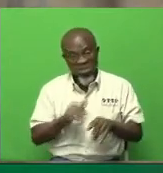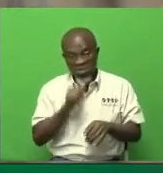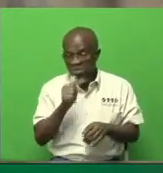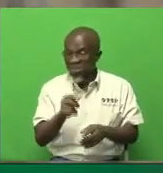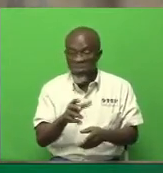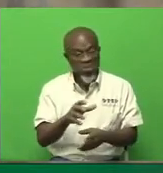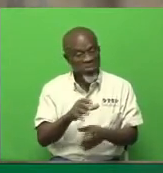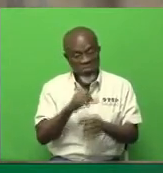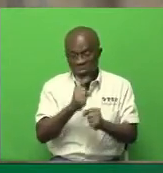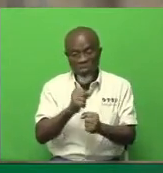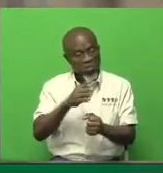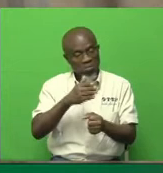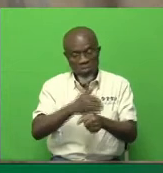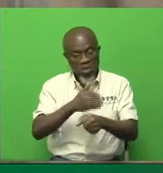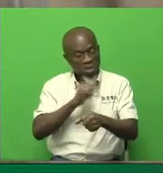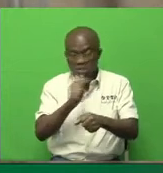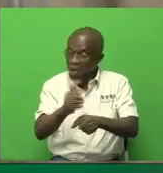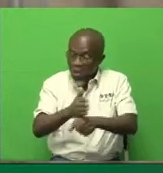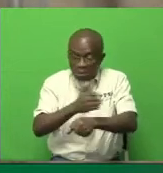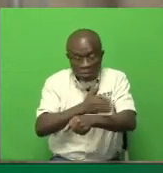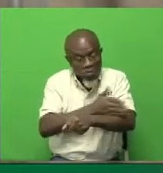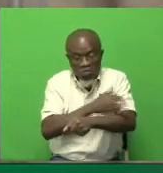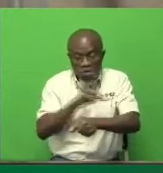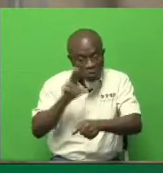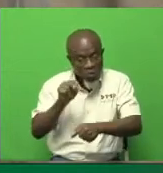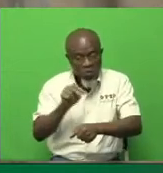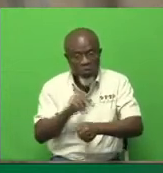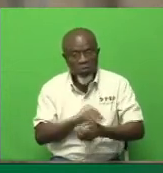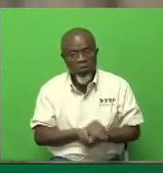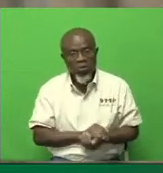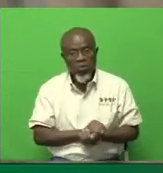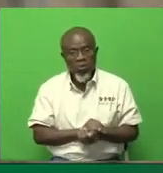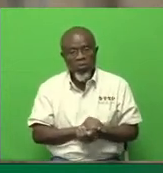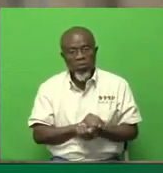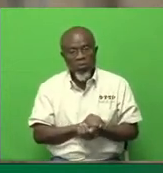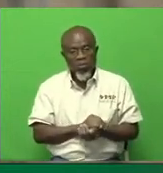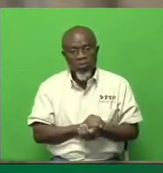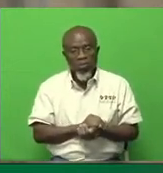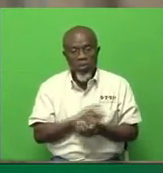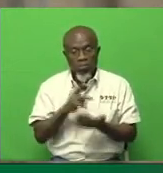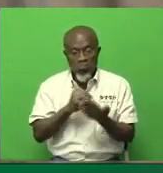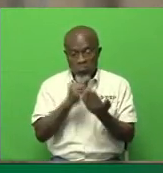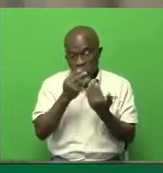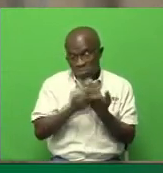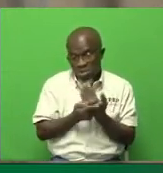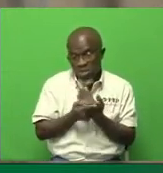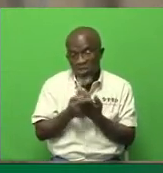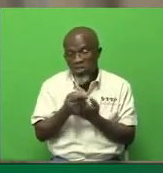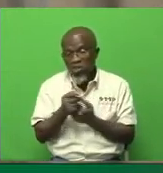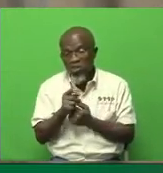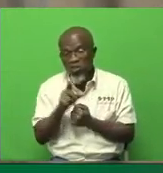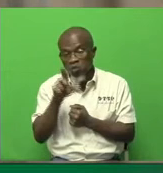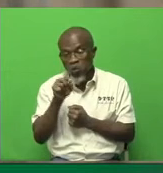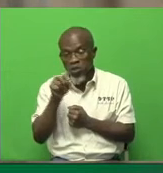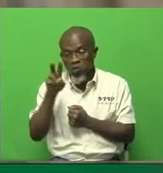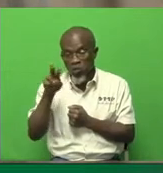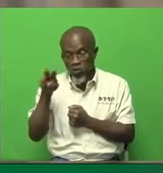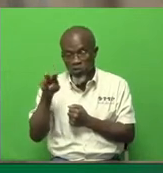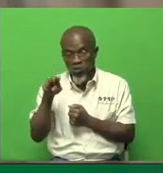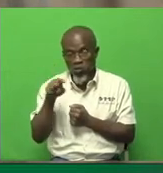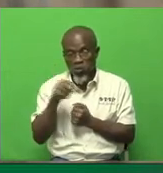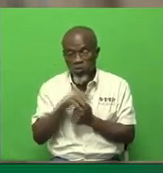with you on March 7 2000 2022 a loop GT article